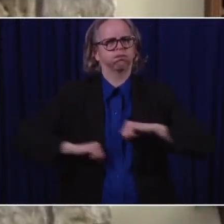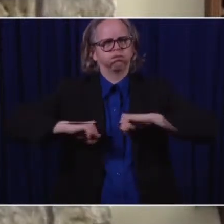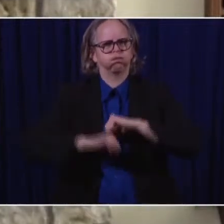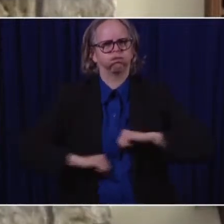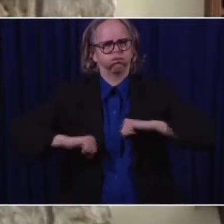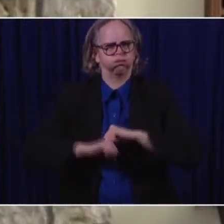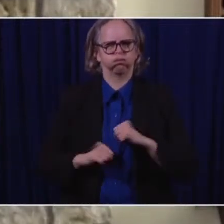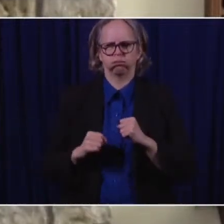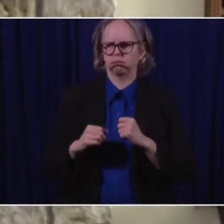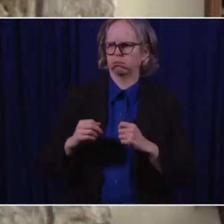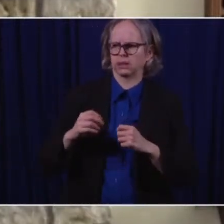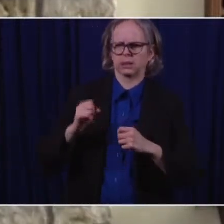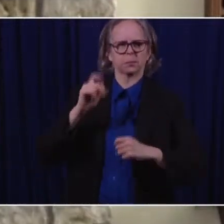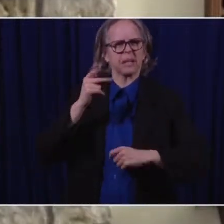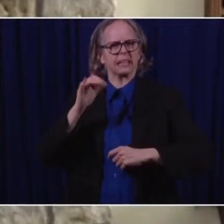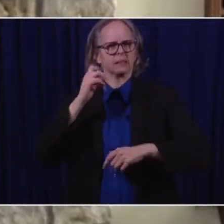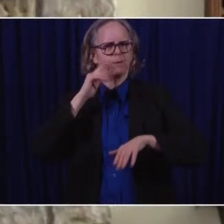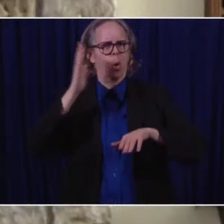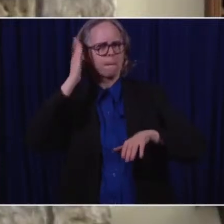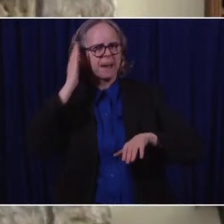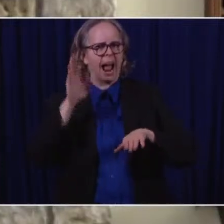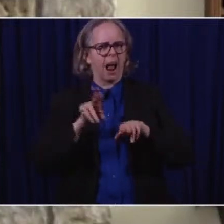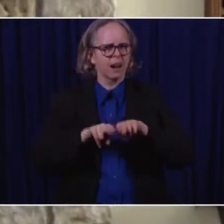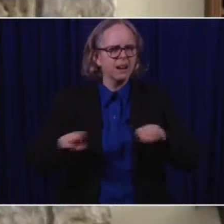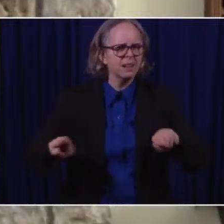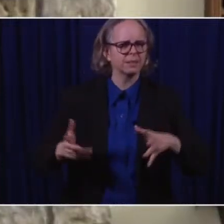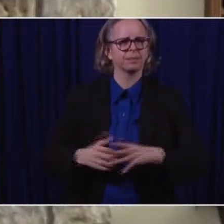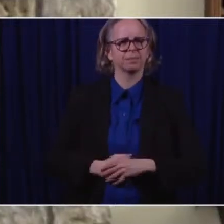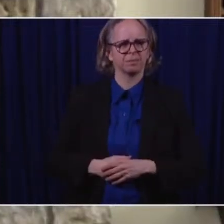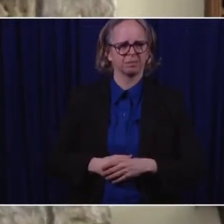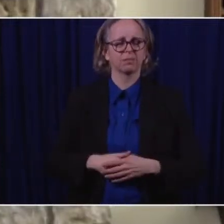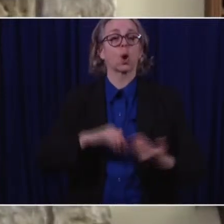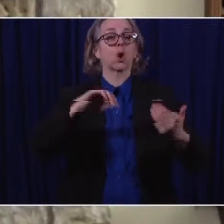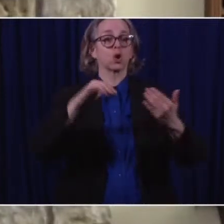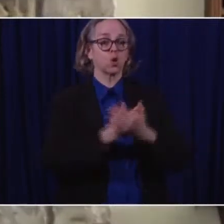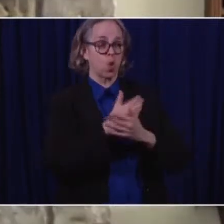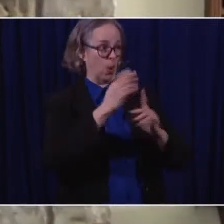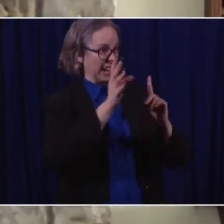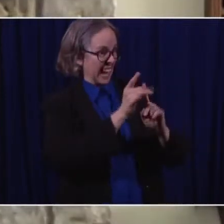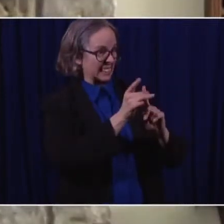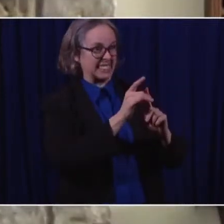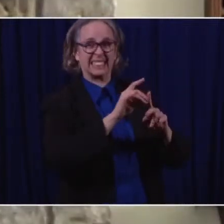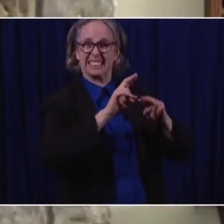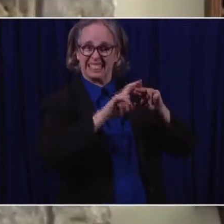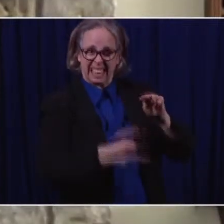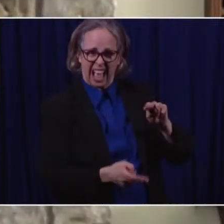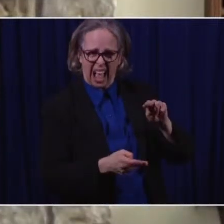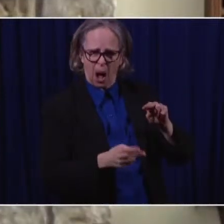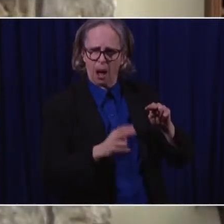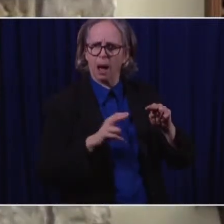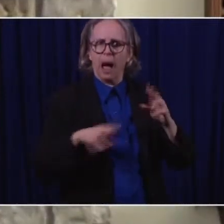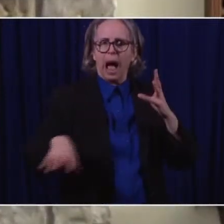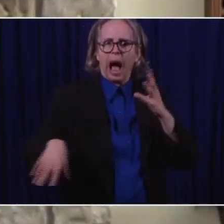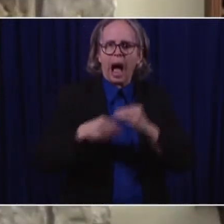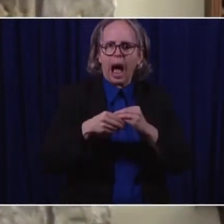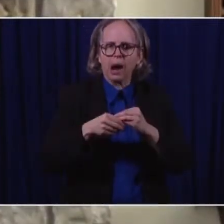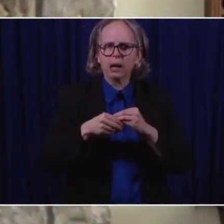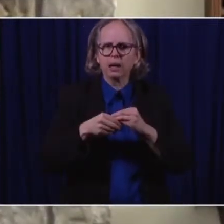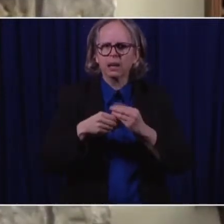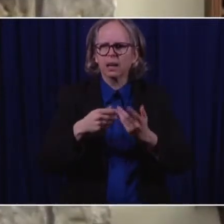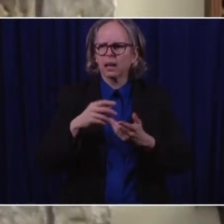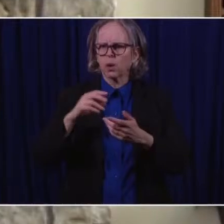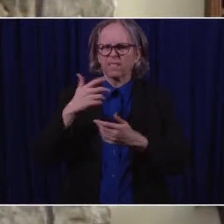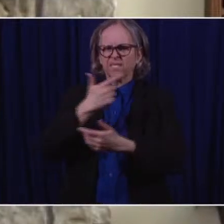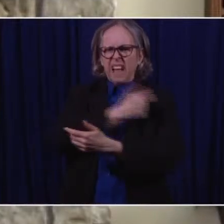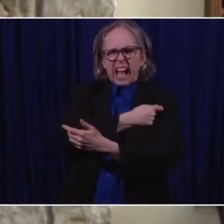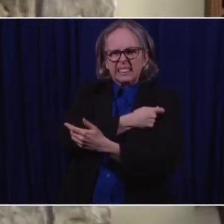of lower cases overall, but it's also a result of significant vaccination in those nursing homes.